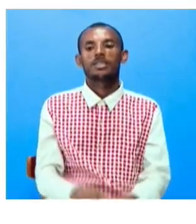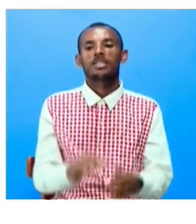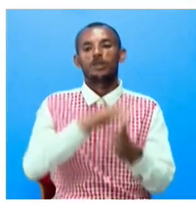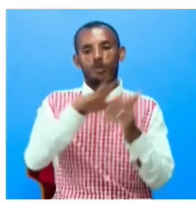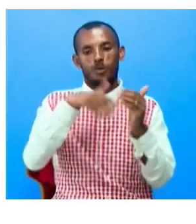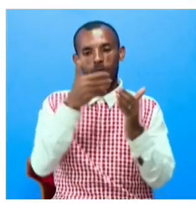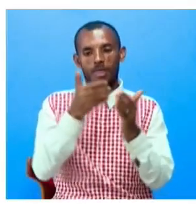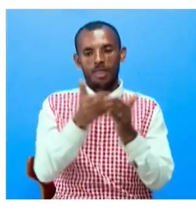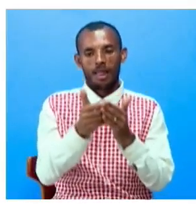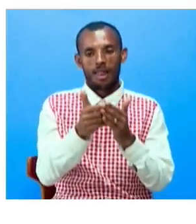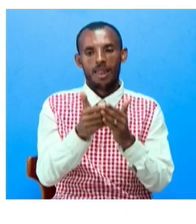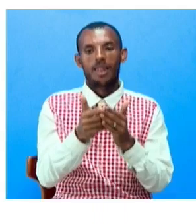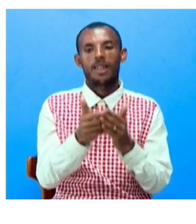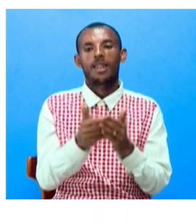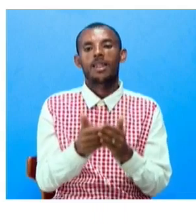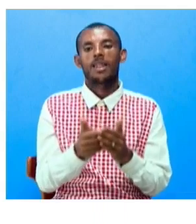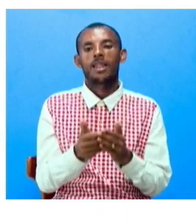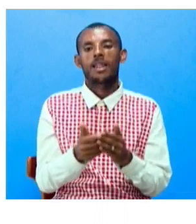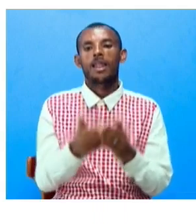total